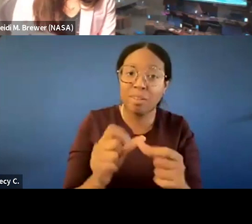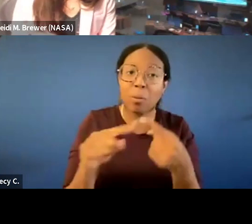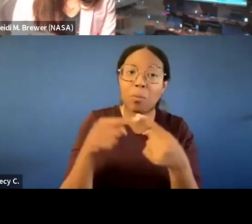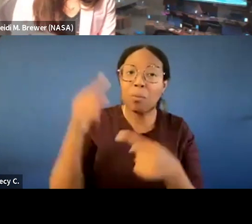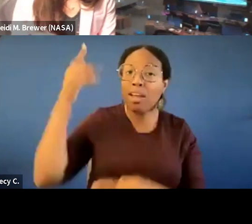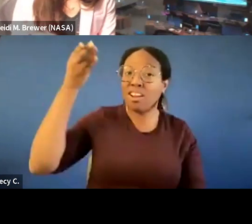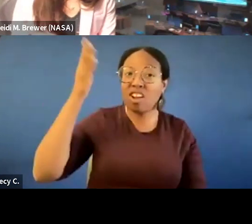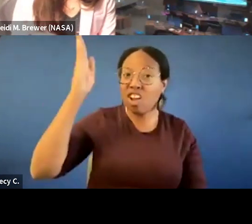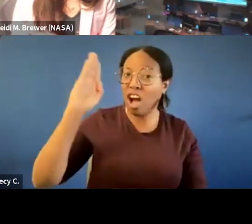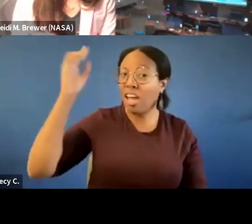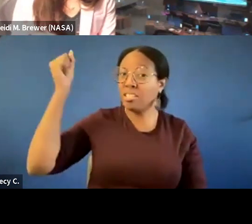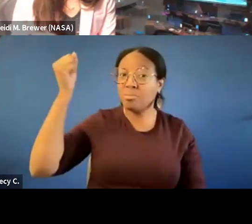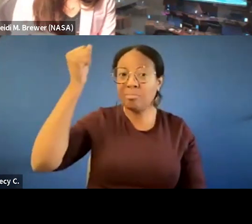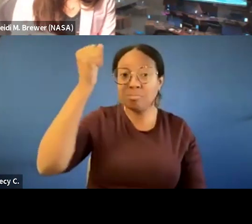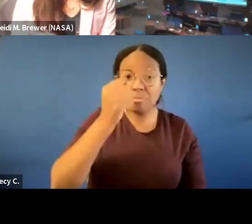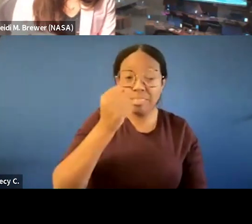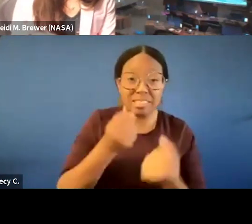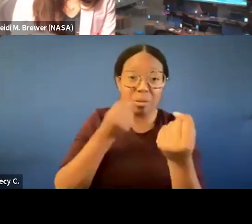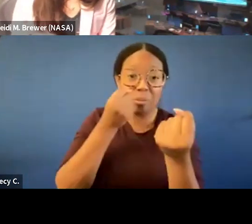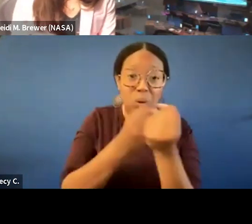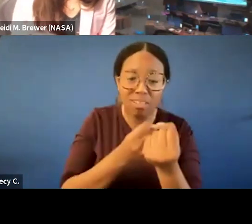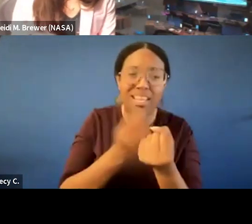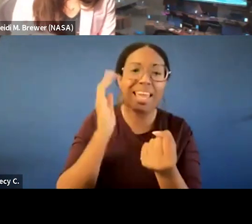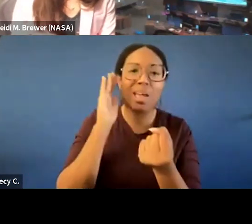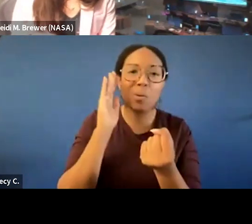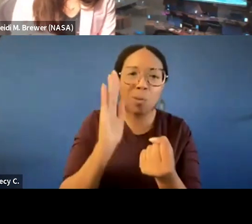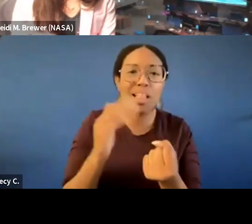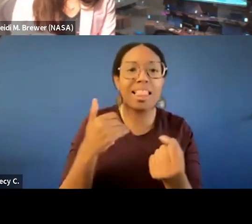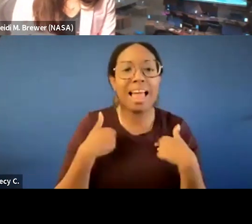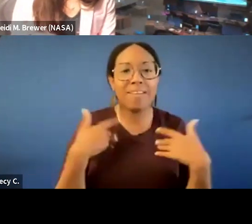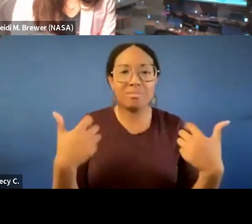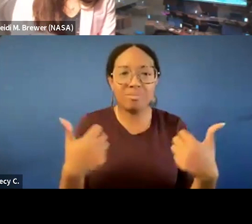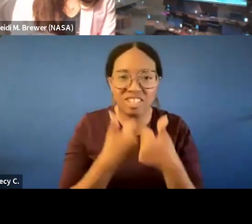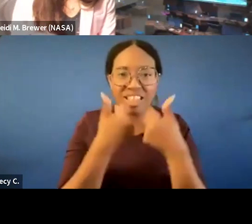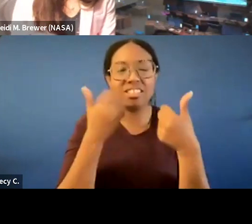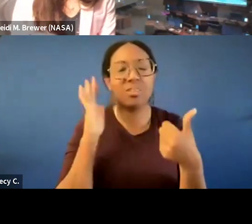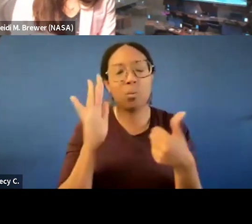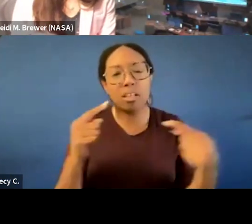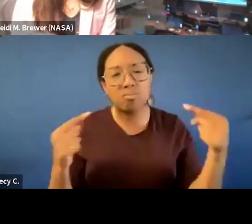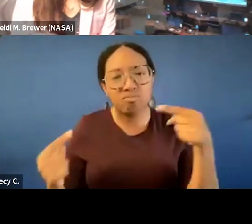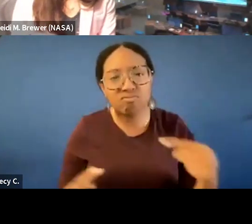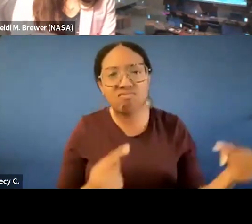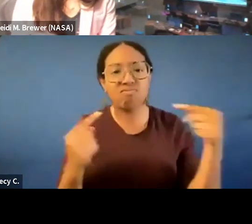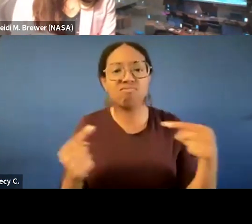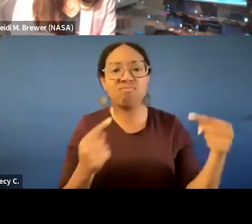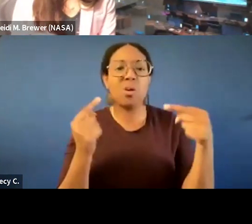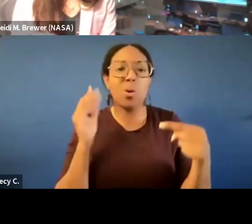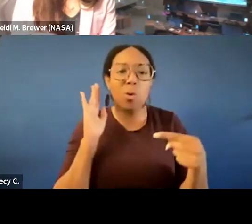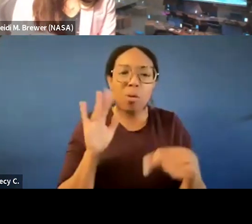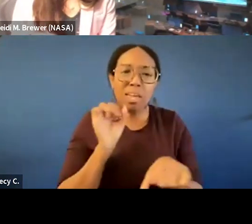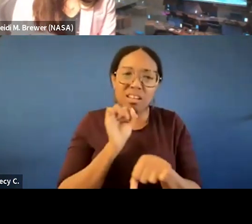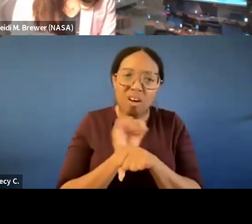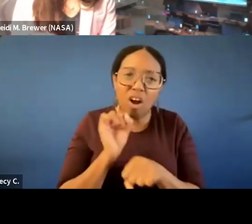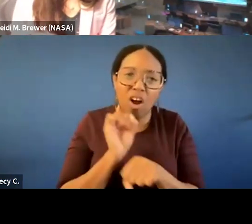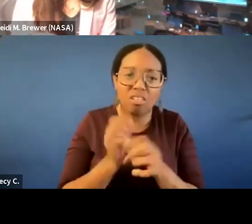heart, a vision, a dream, something you want to do, you're going to have challenges. It's going to take work. And you may